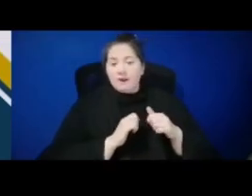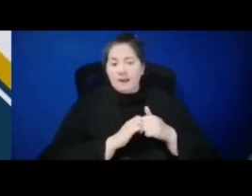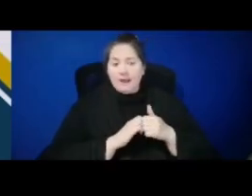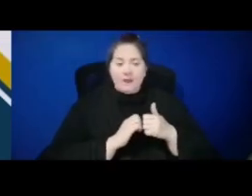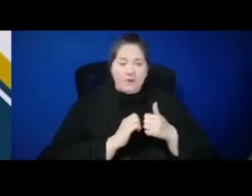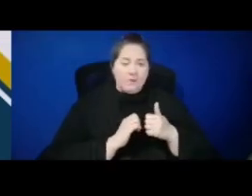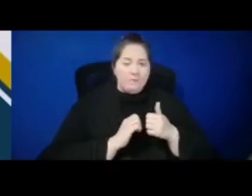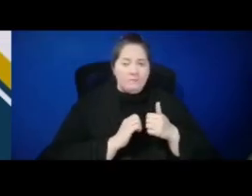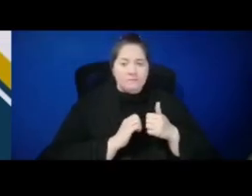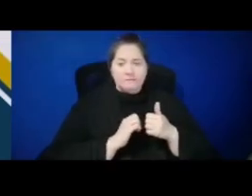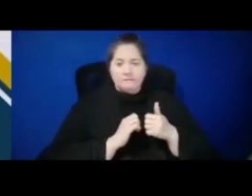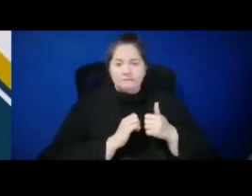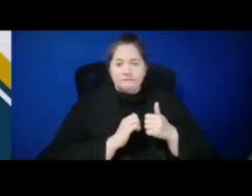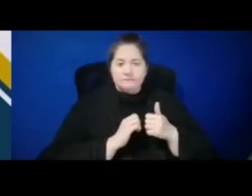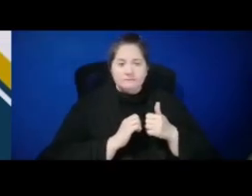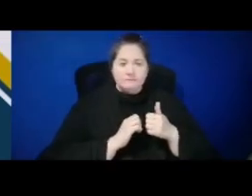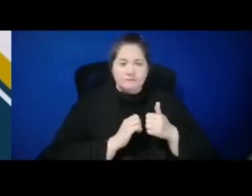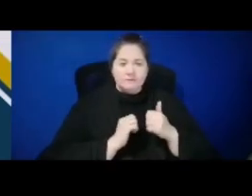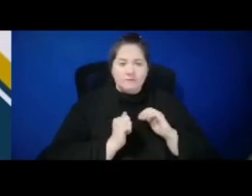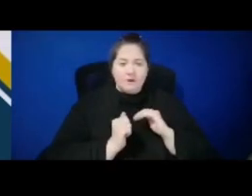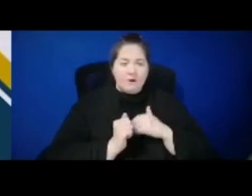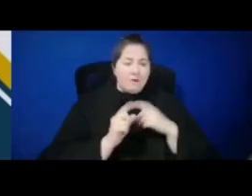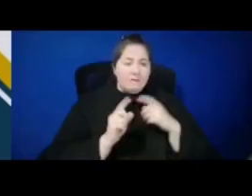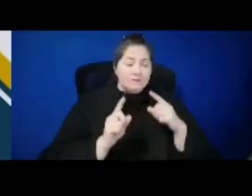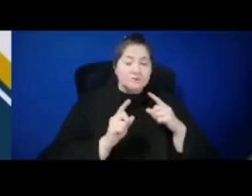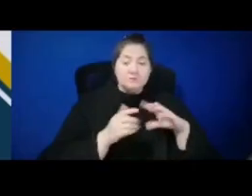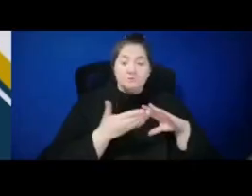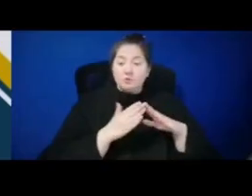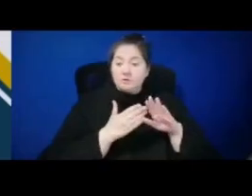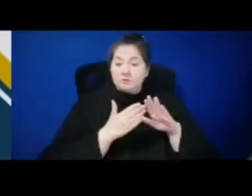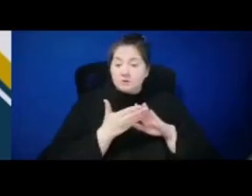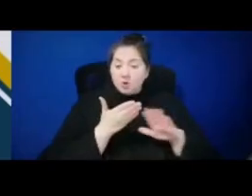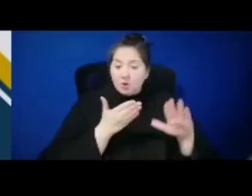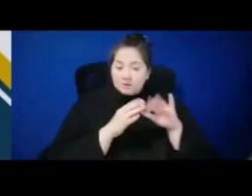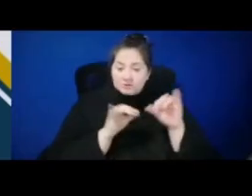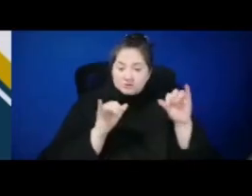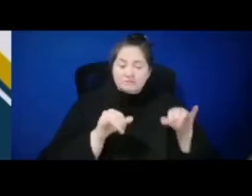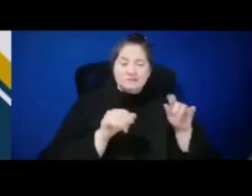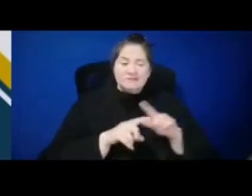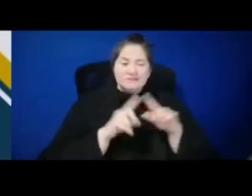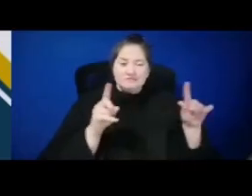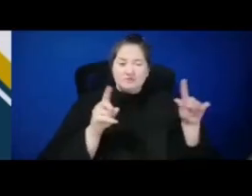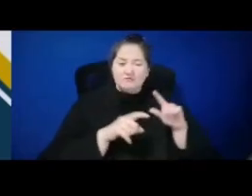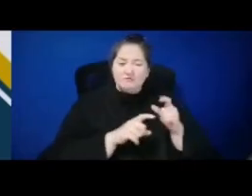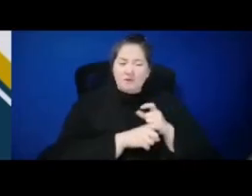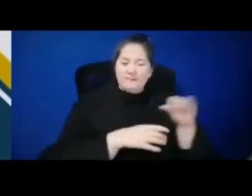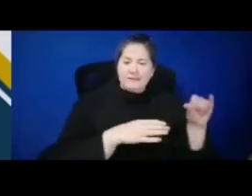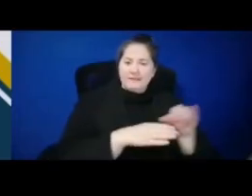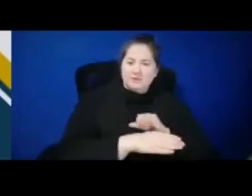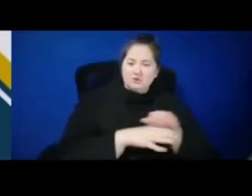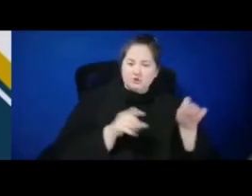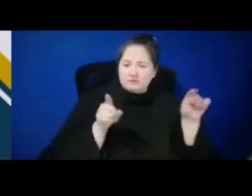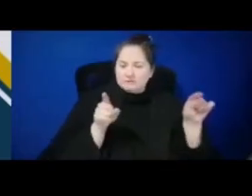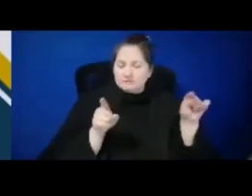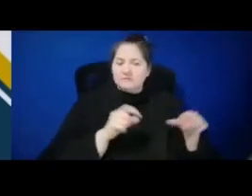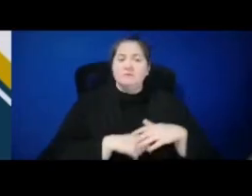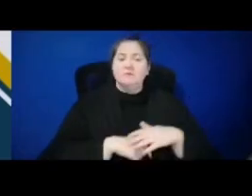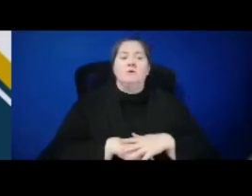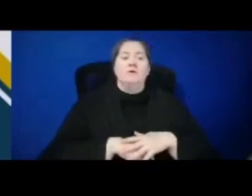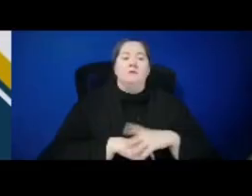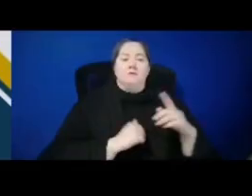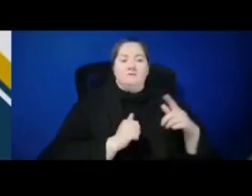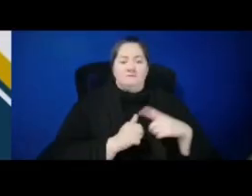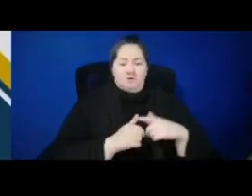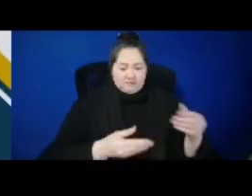we, by our mission as a community college system, sometimes differs from industry, is when this first came